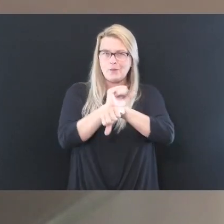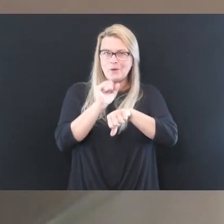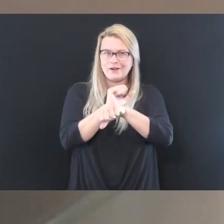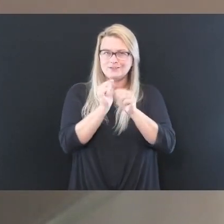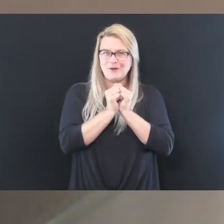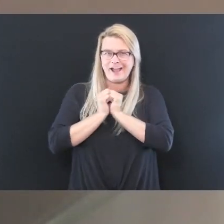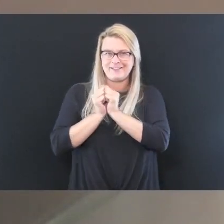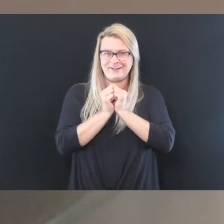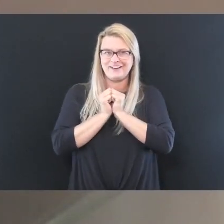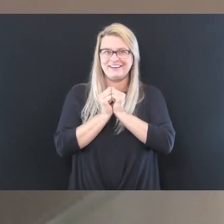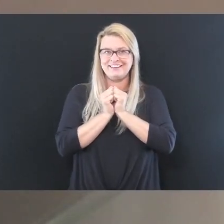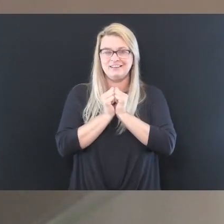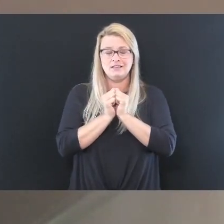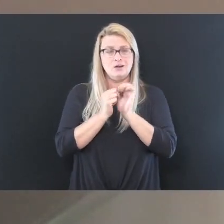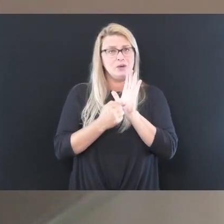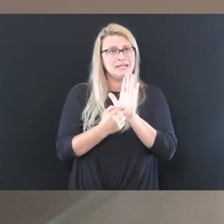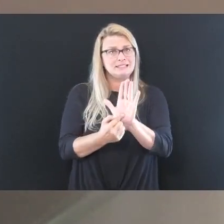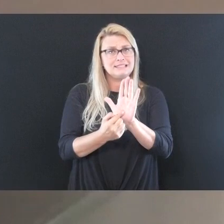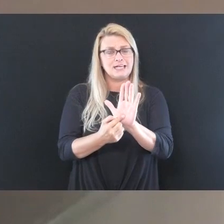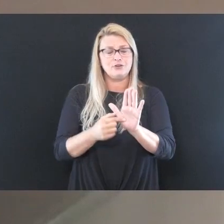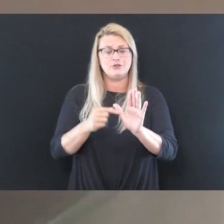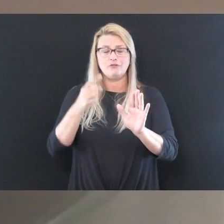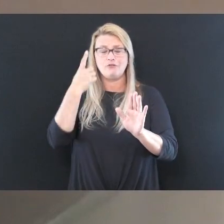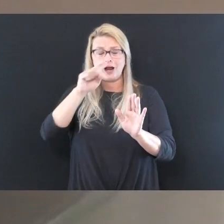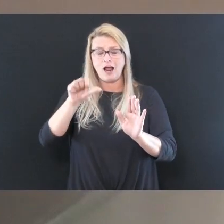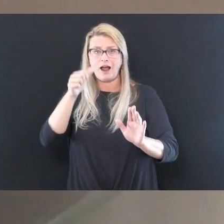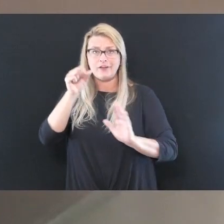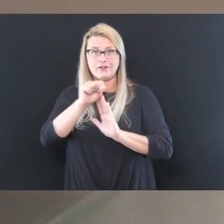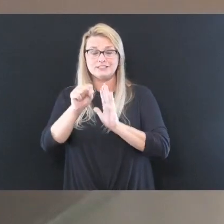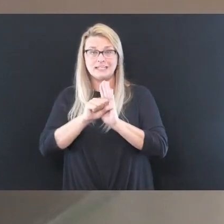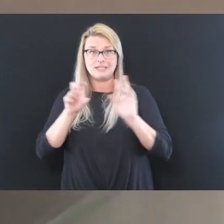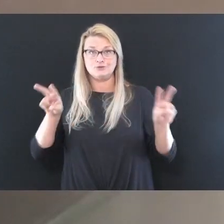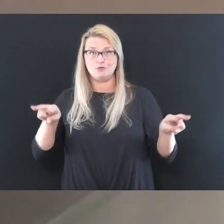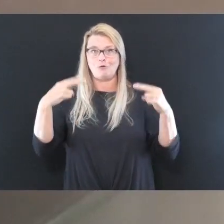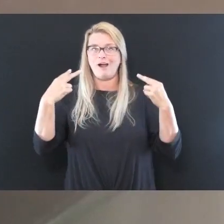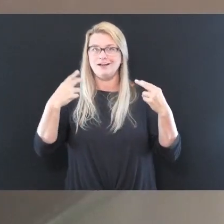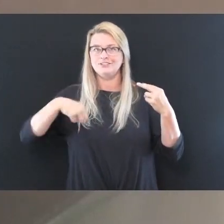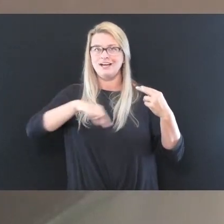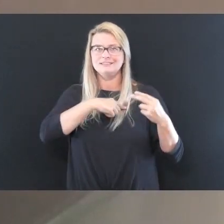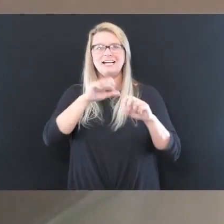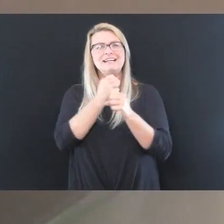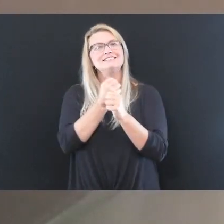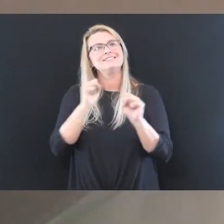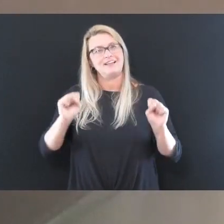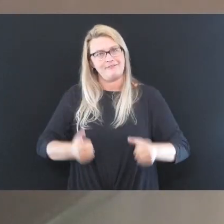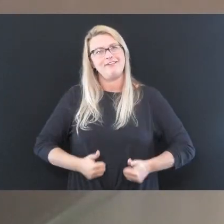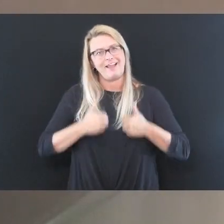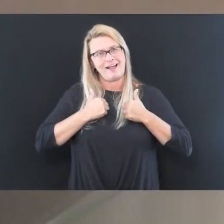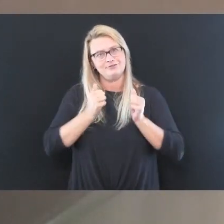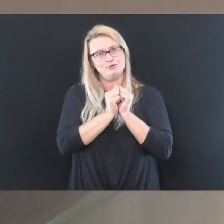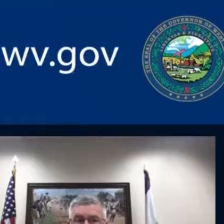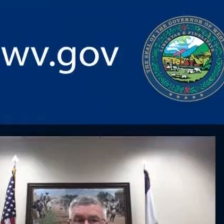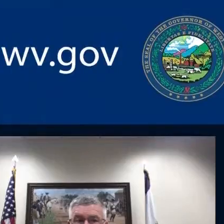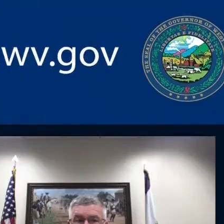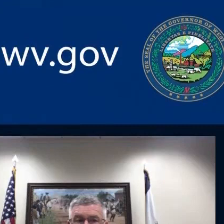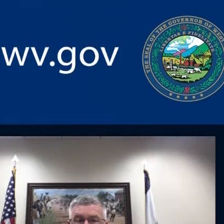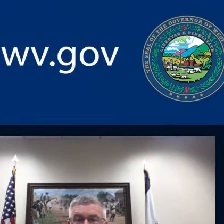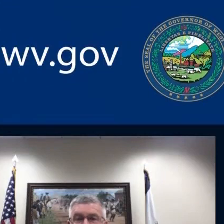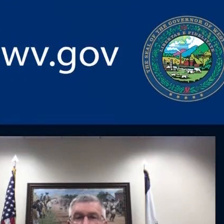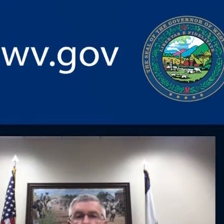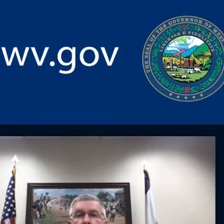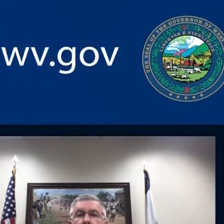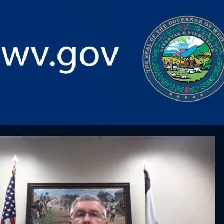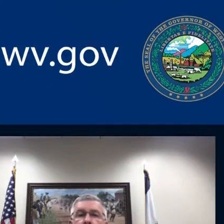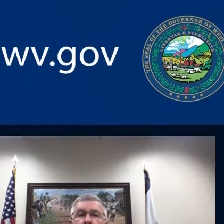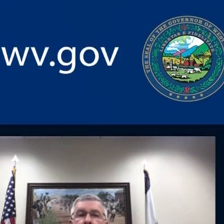we can continue to be a model, but that we can save lives and save lives together. Thank you. Thank you, Dr. Marsh. Next